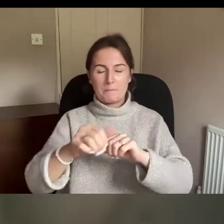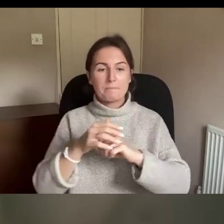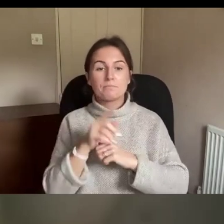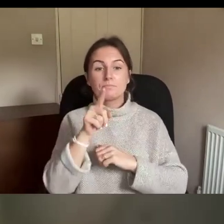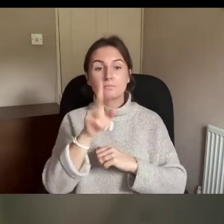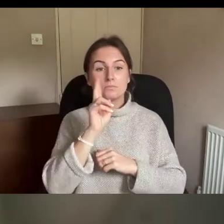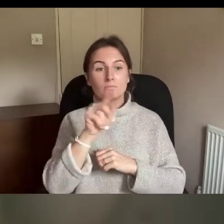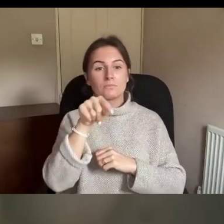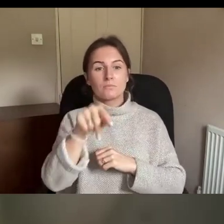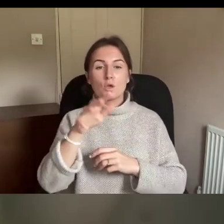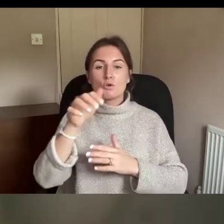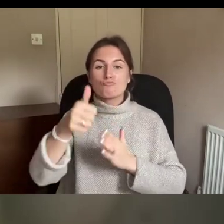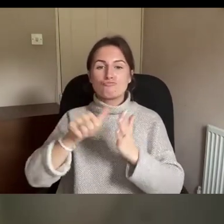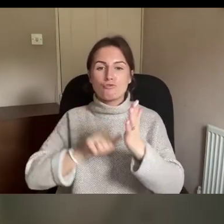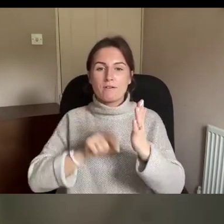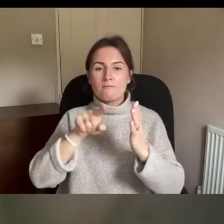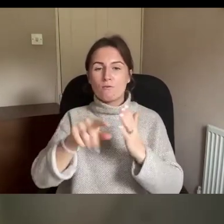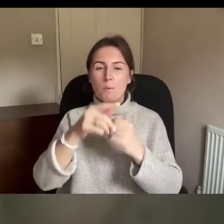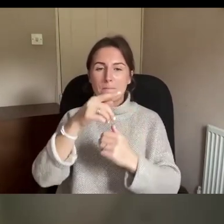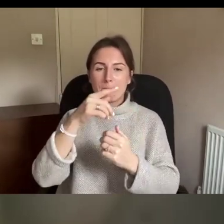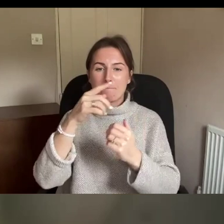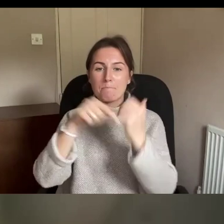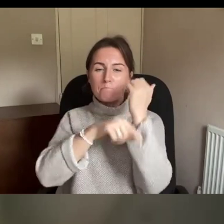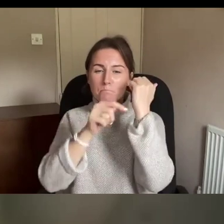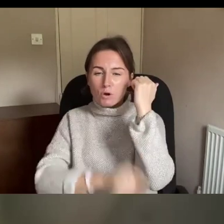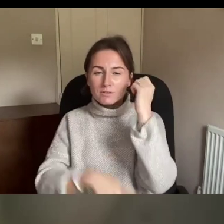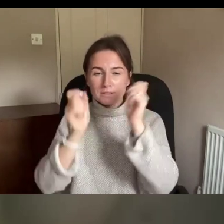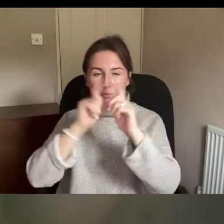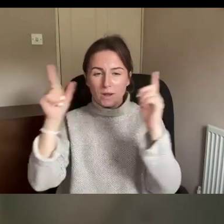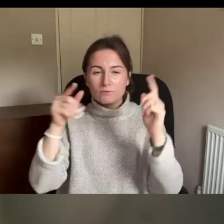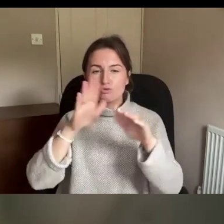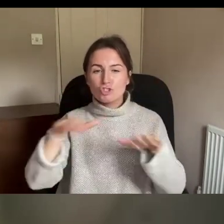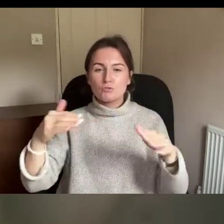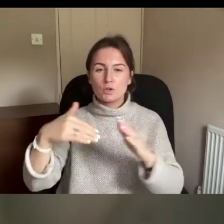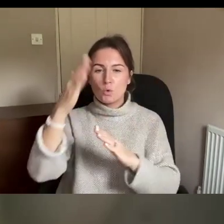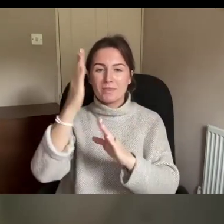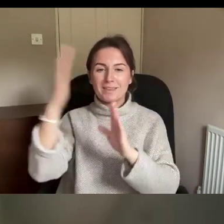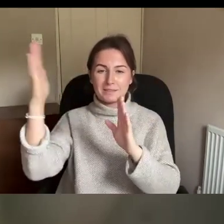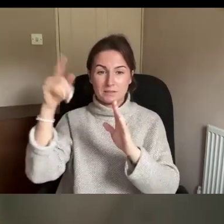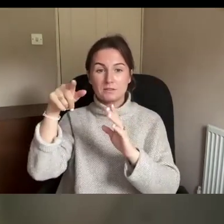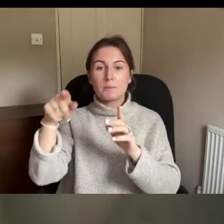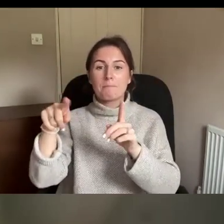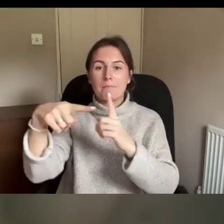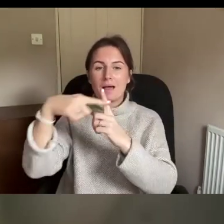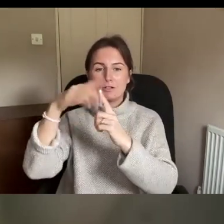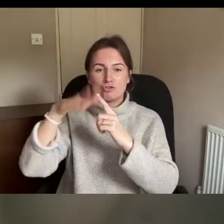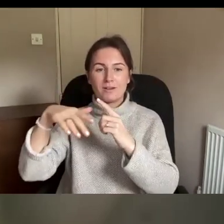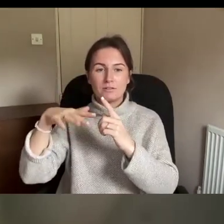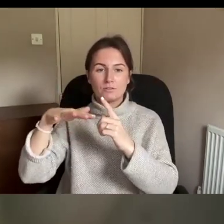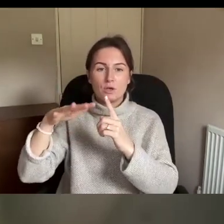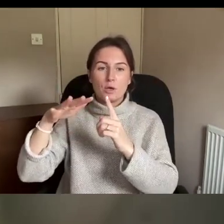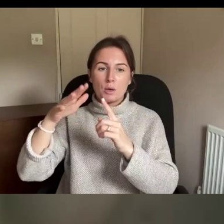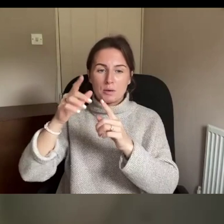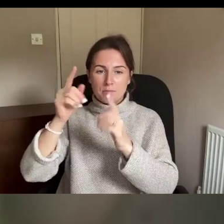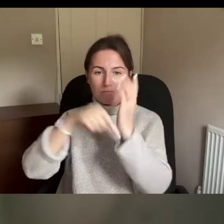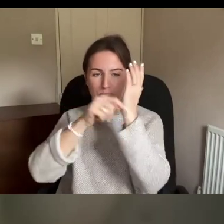have programming for poverty awareness with Children North East and Child Action Poverty Group, I think that's it. And